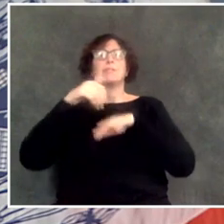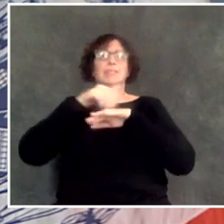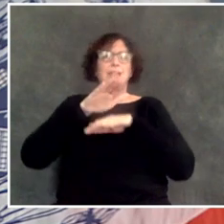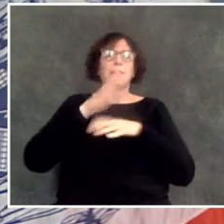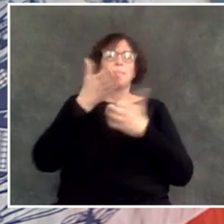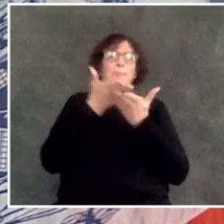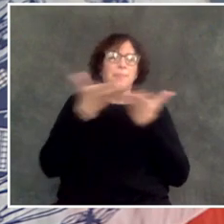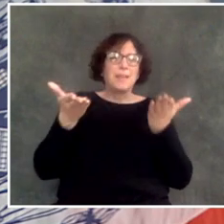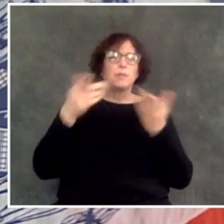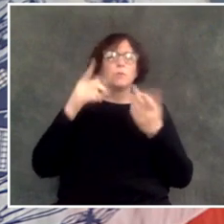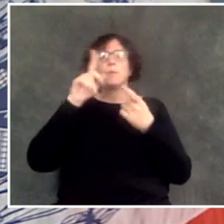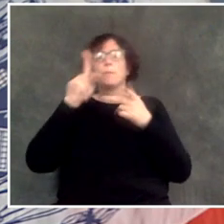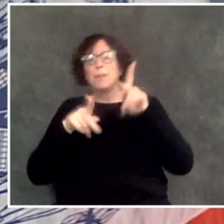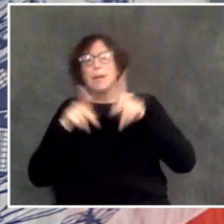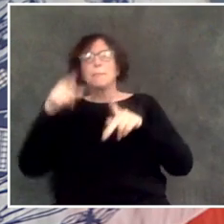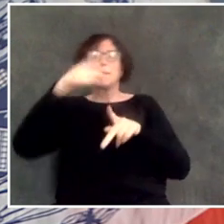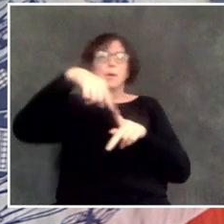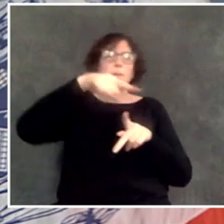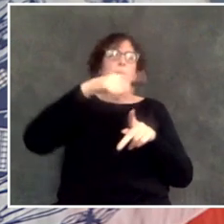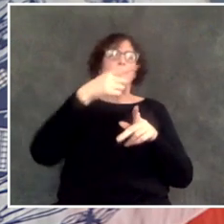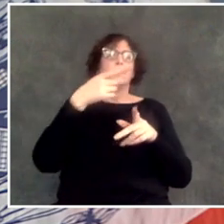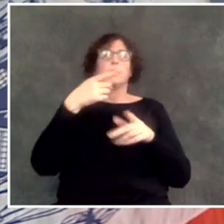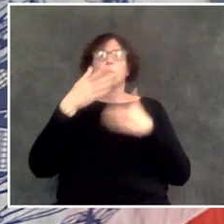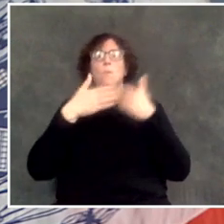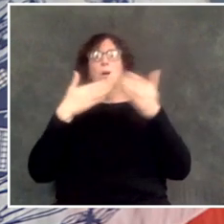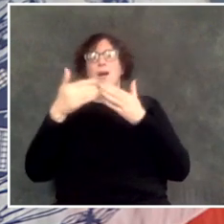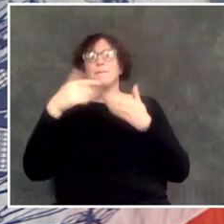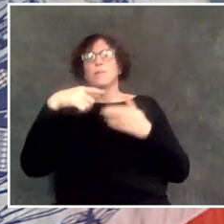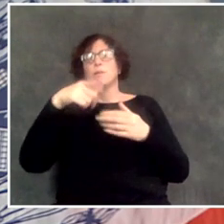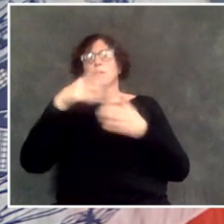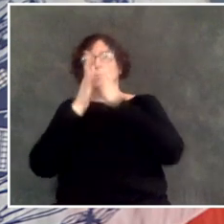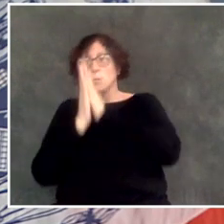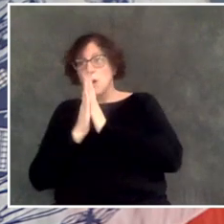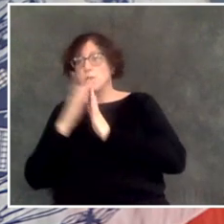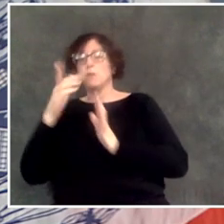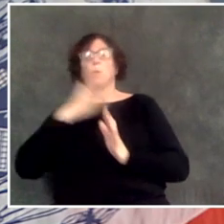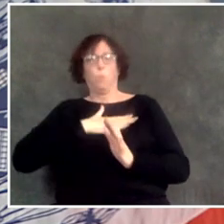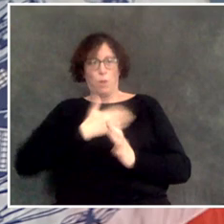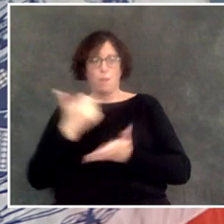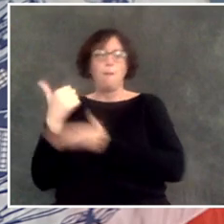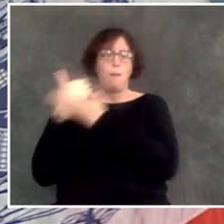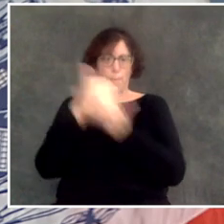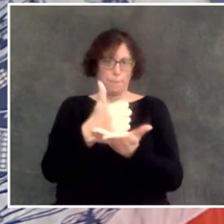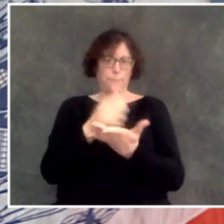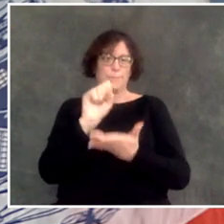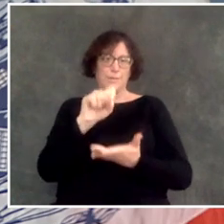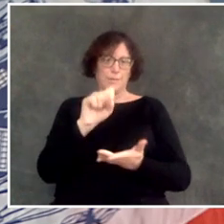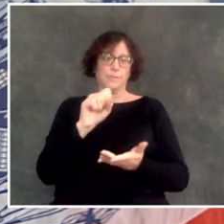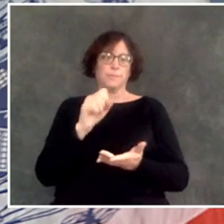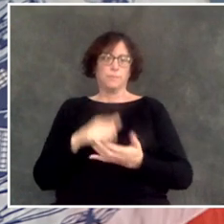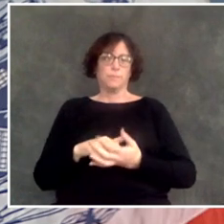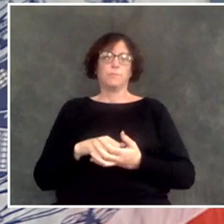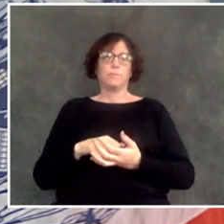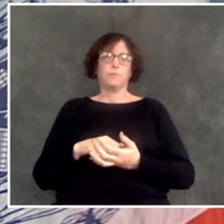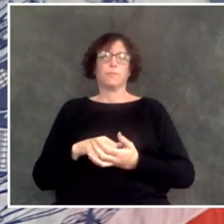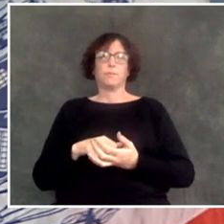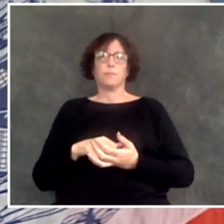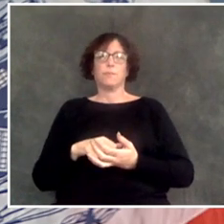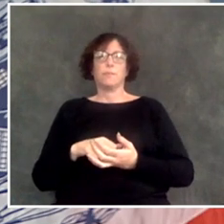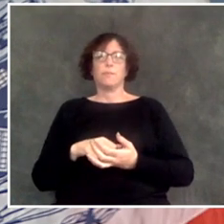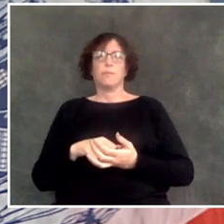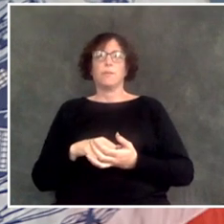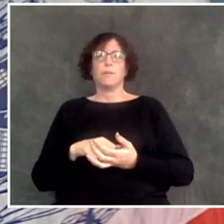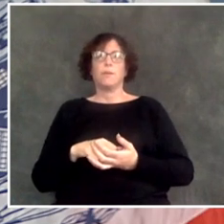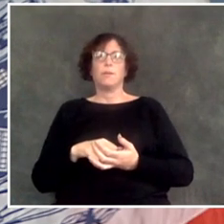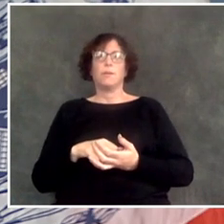needed to help deal with this crisis on the mortuary side. You know, we will have the